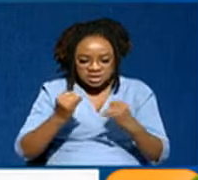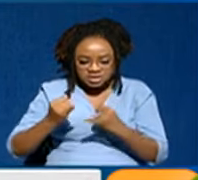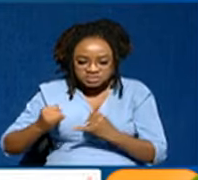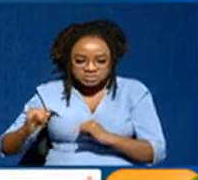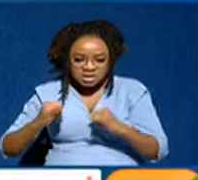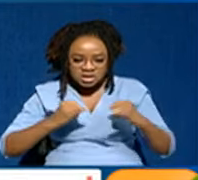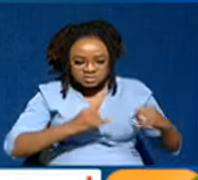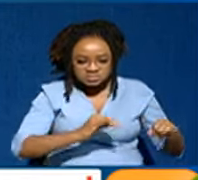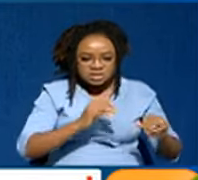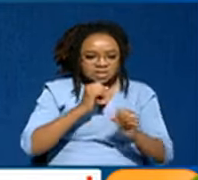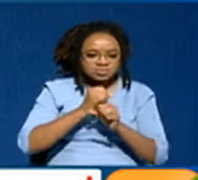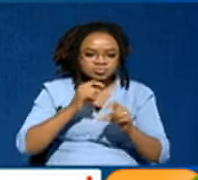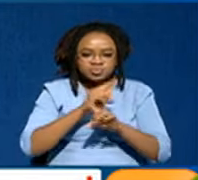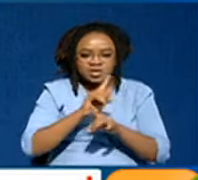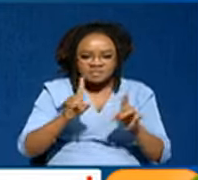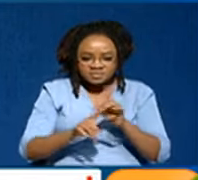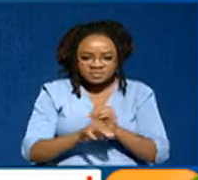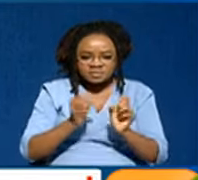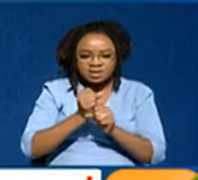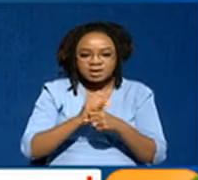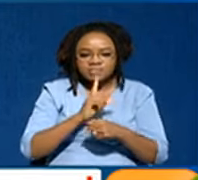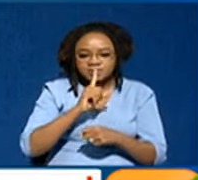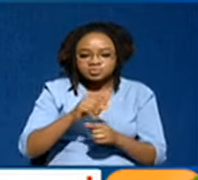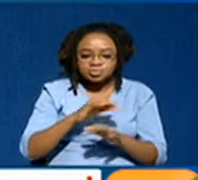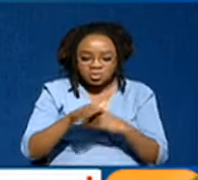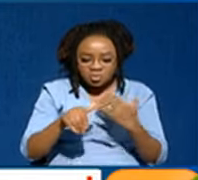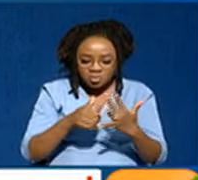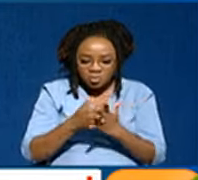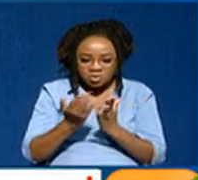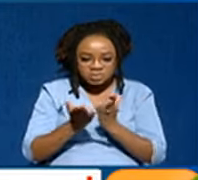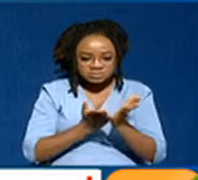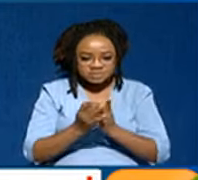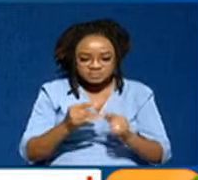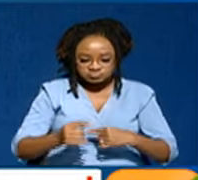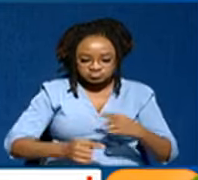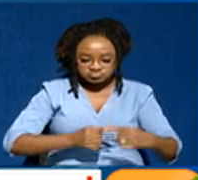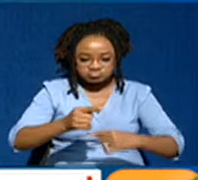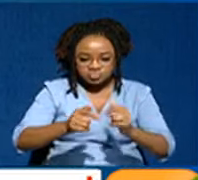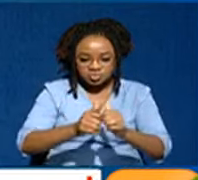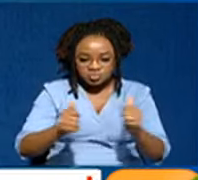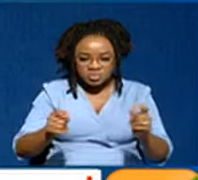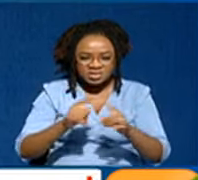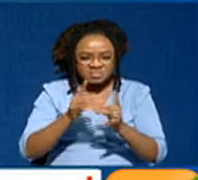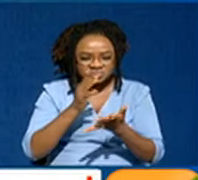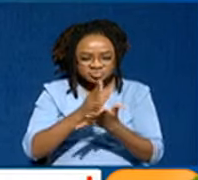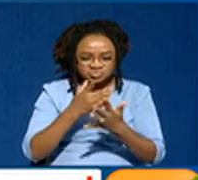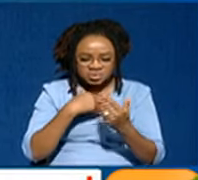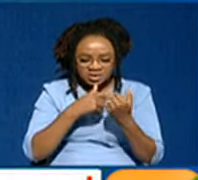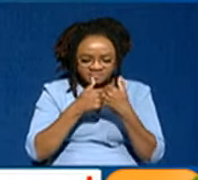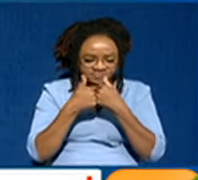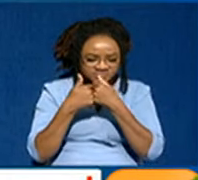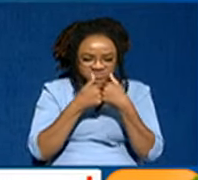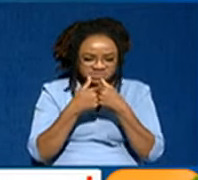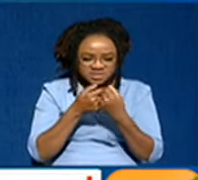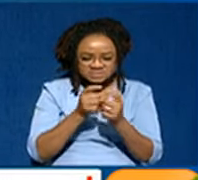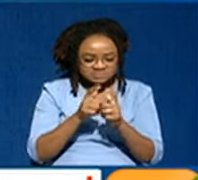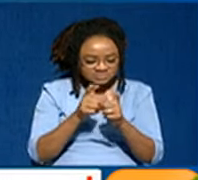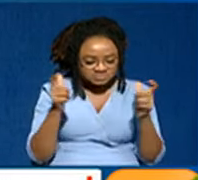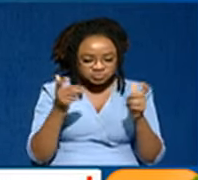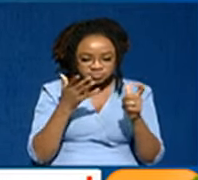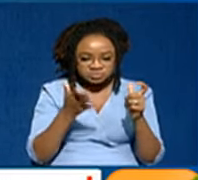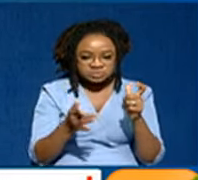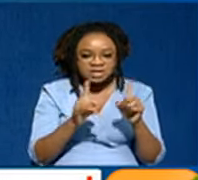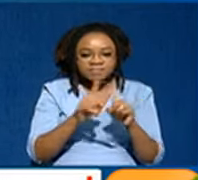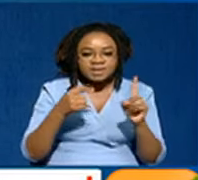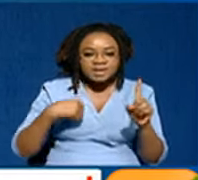our means to ensure that services are running. Of course, there's a very big strain, but you know, we have